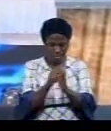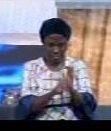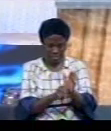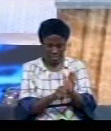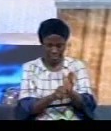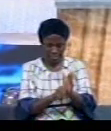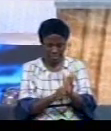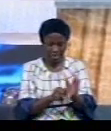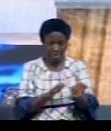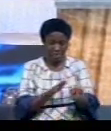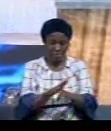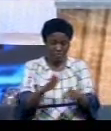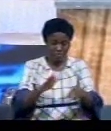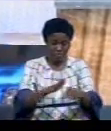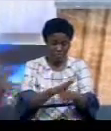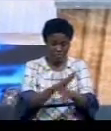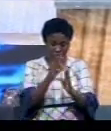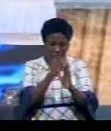fulfillment,